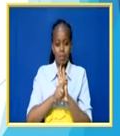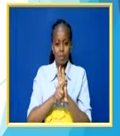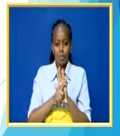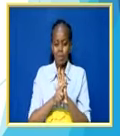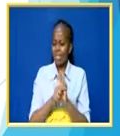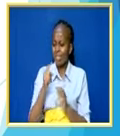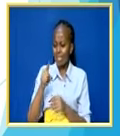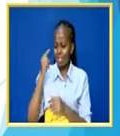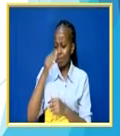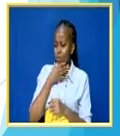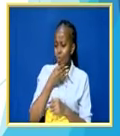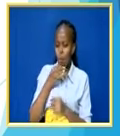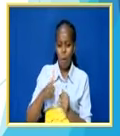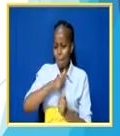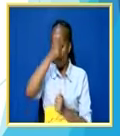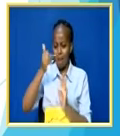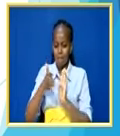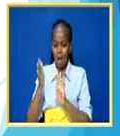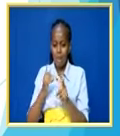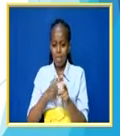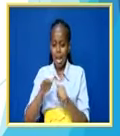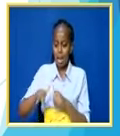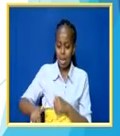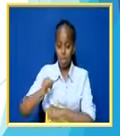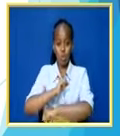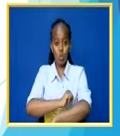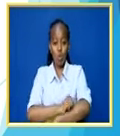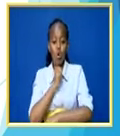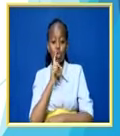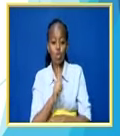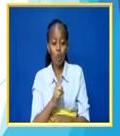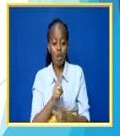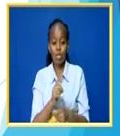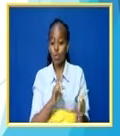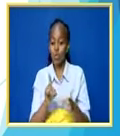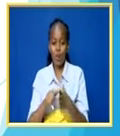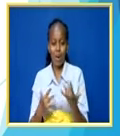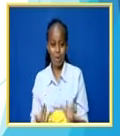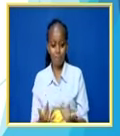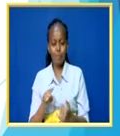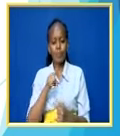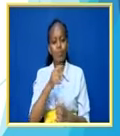just woken up. He's very late for school uh-huh. and he's not sure what to do now. So according to you,